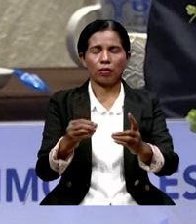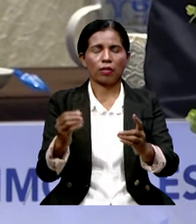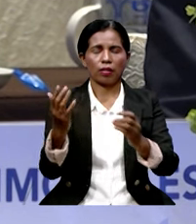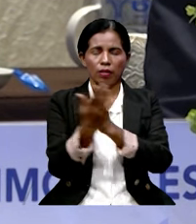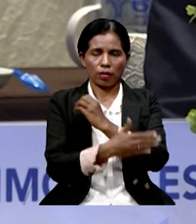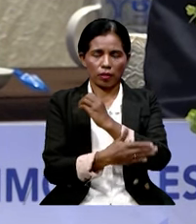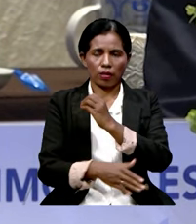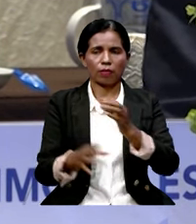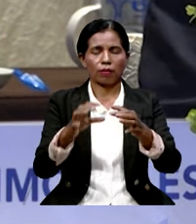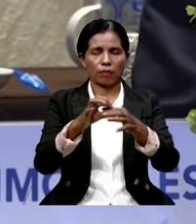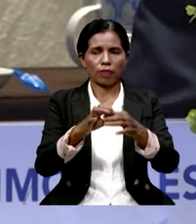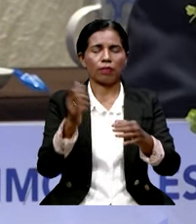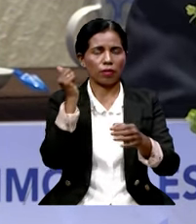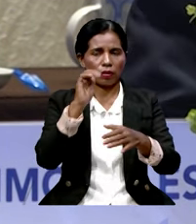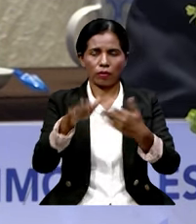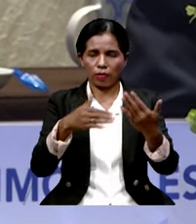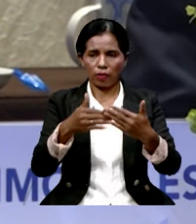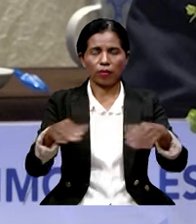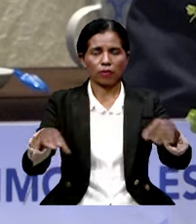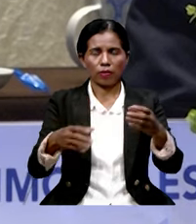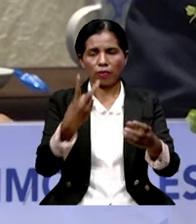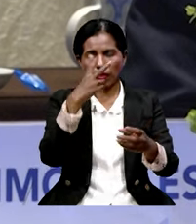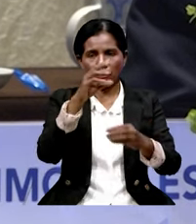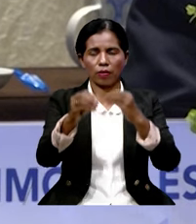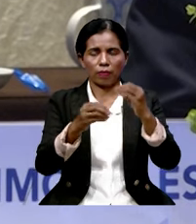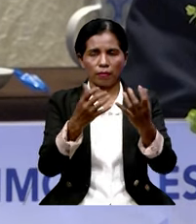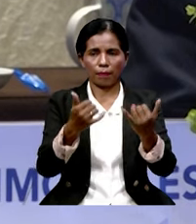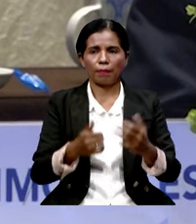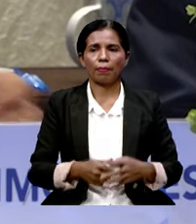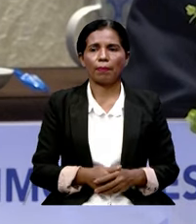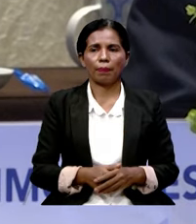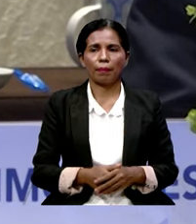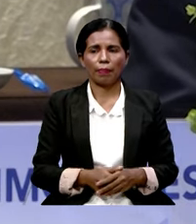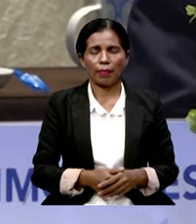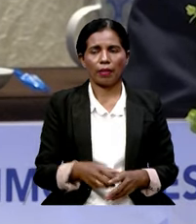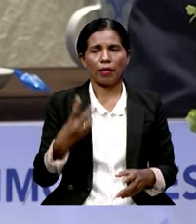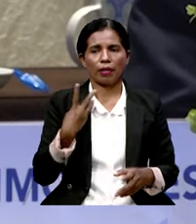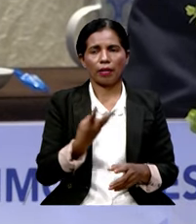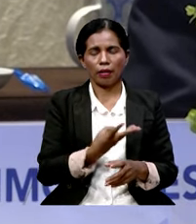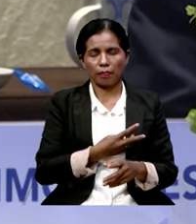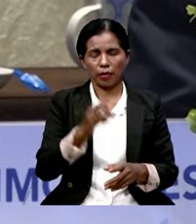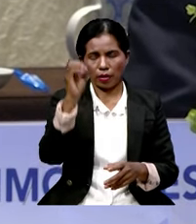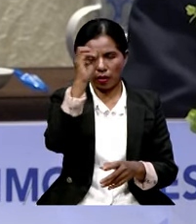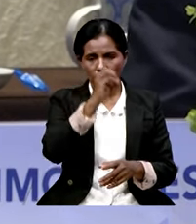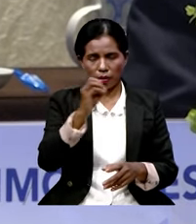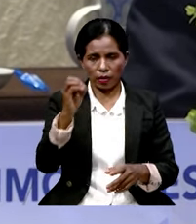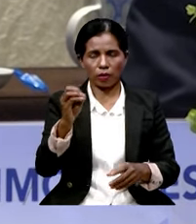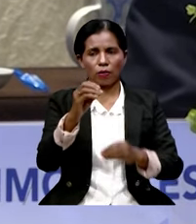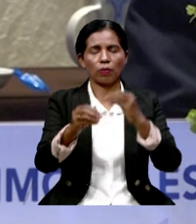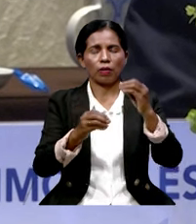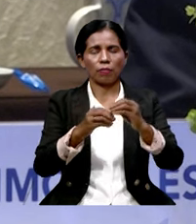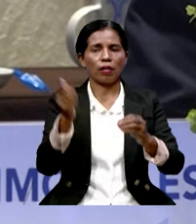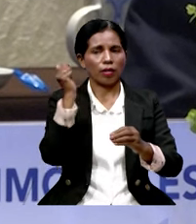and implement sustainable solutions. As an observer state for ASEAN,